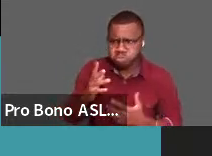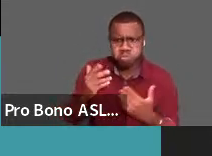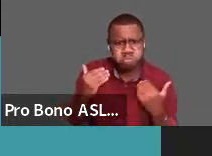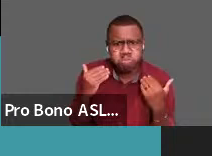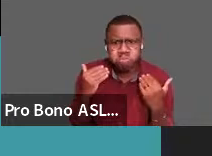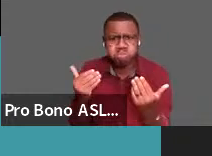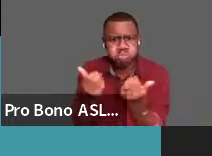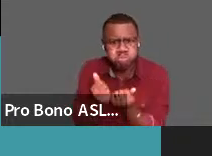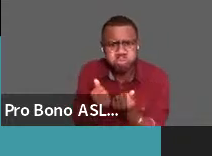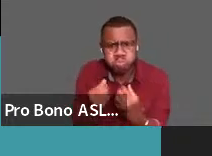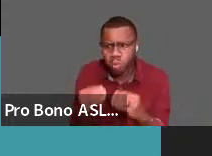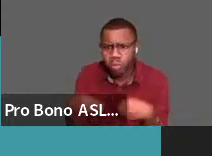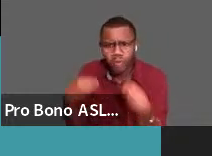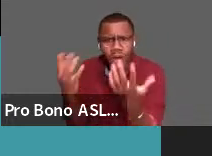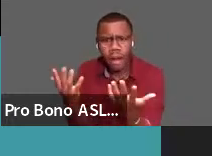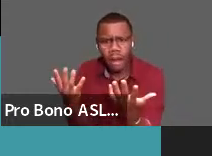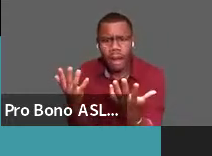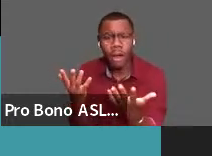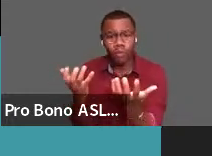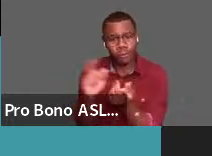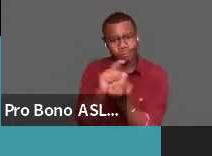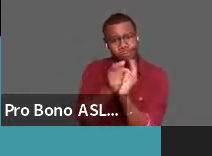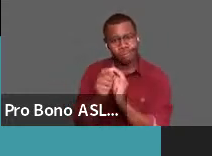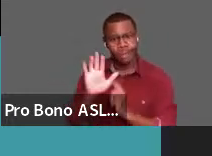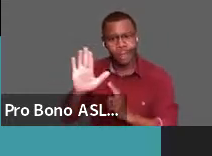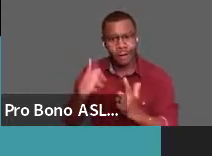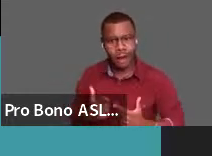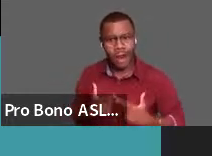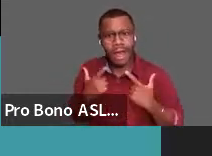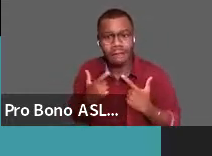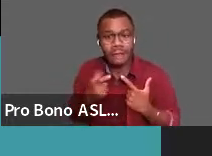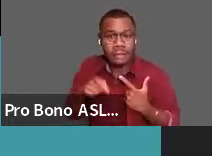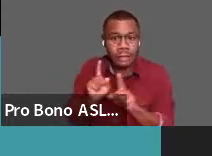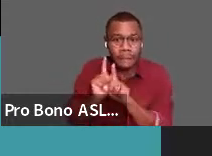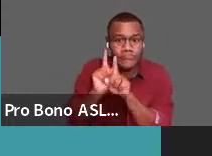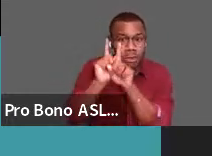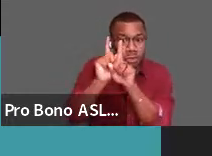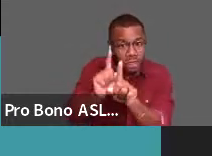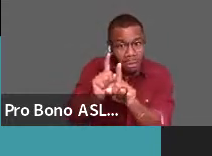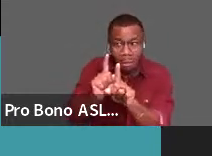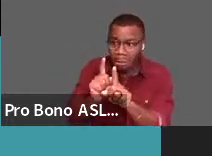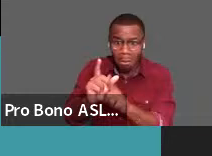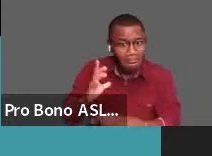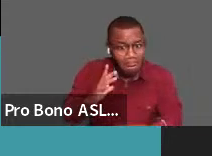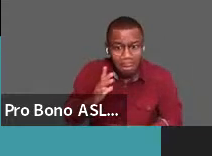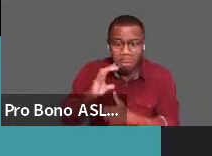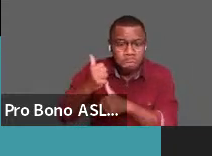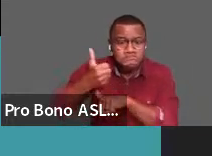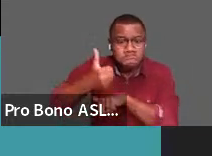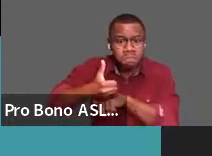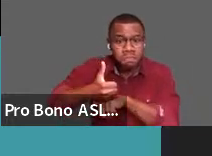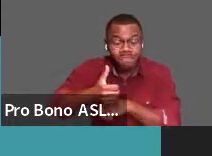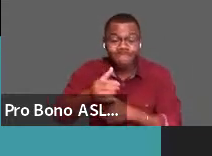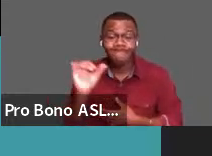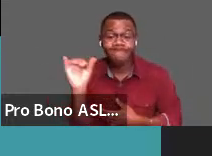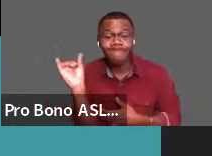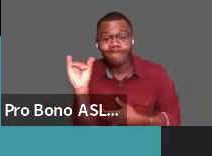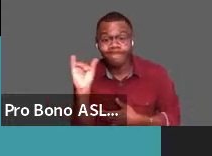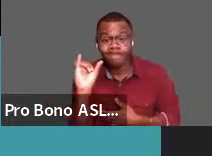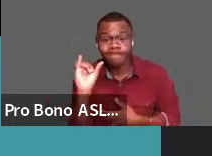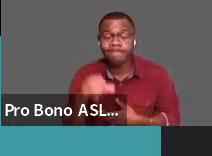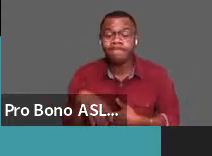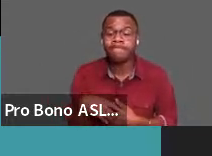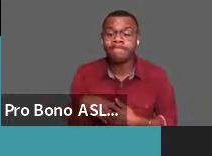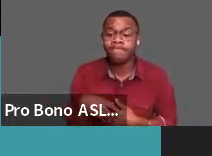some mentorship to get work. Then there was a significant infusion in a unit of the Department of